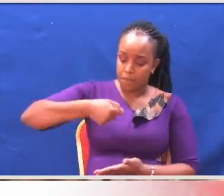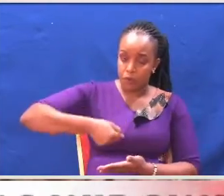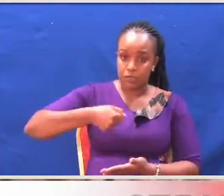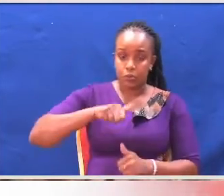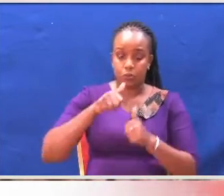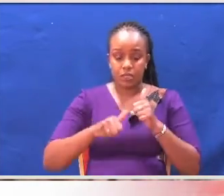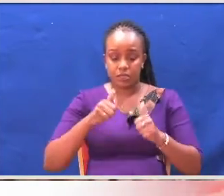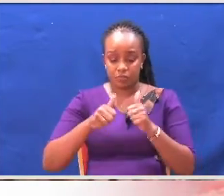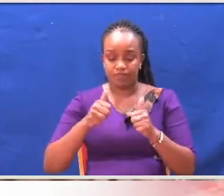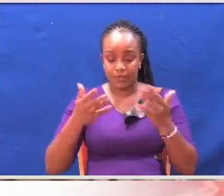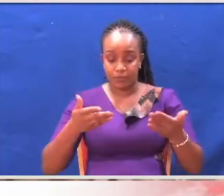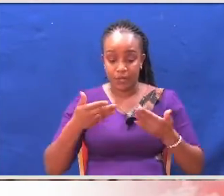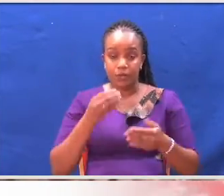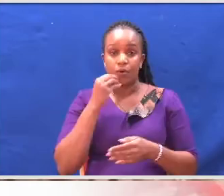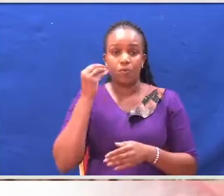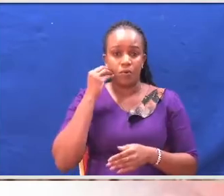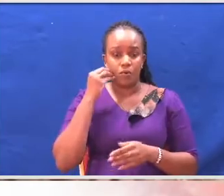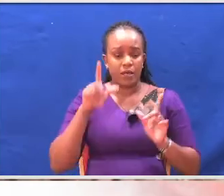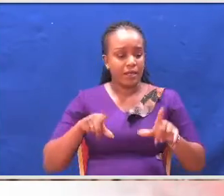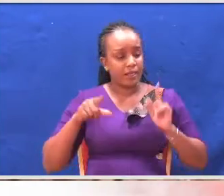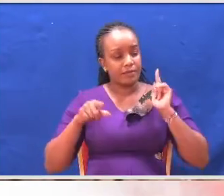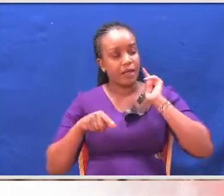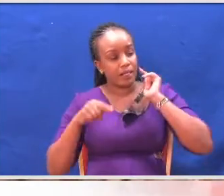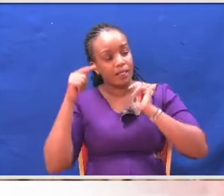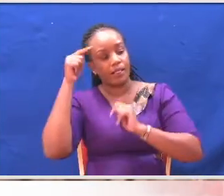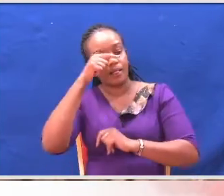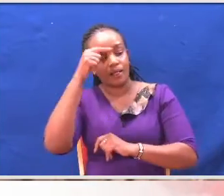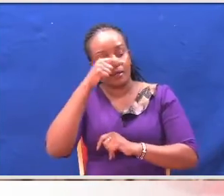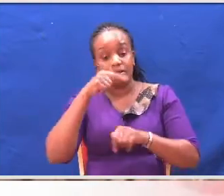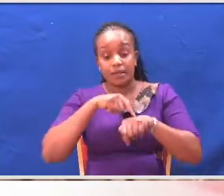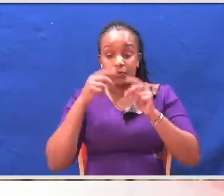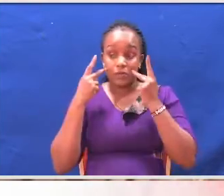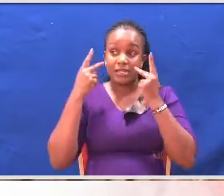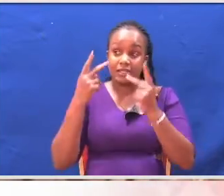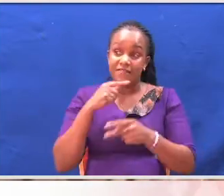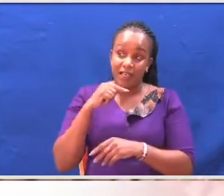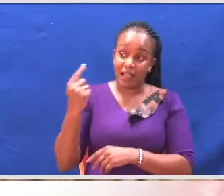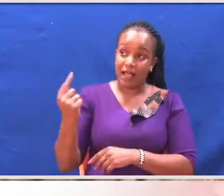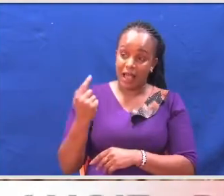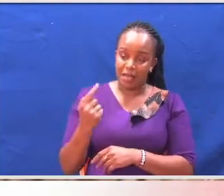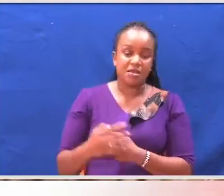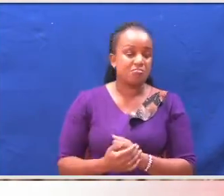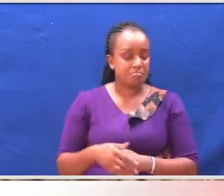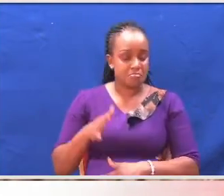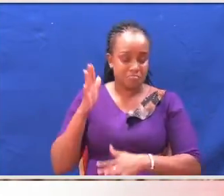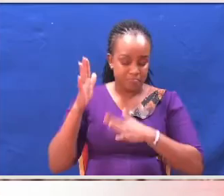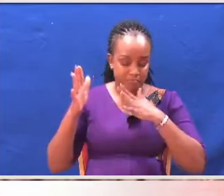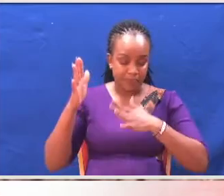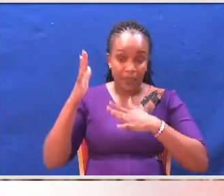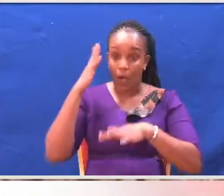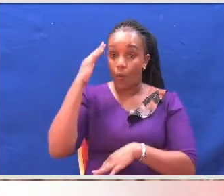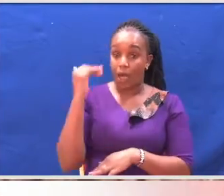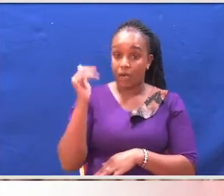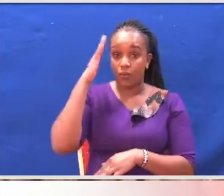nayo nyumbani. Sasa tulikuanga tunaishi pale chini, tukimuona na huko hivyo, ile mbio tutatoka mbio. Kwa sababu tunajua